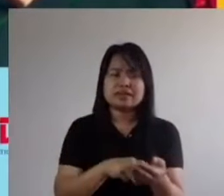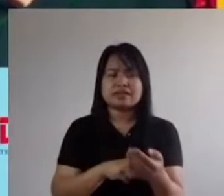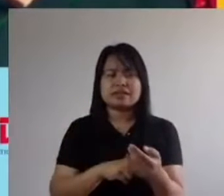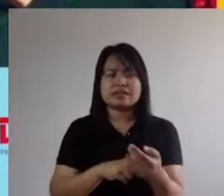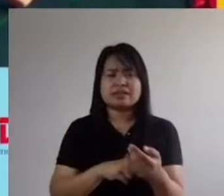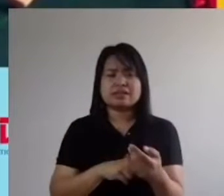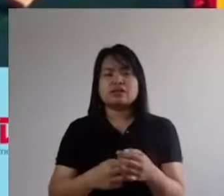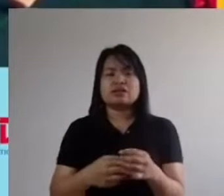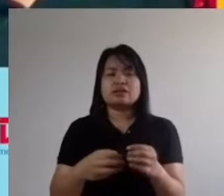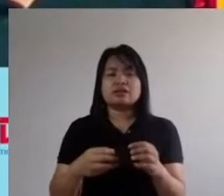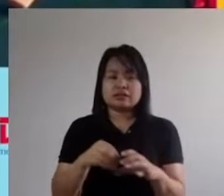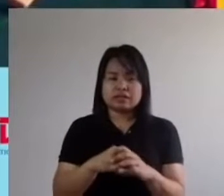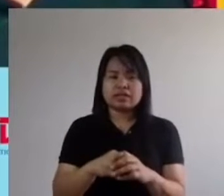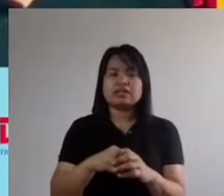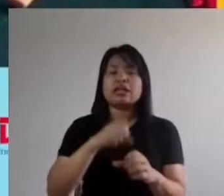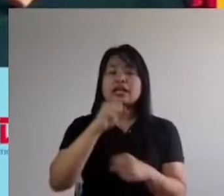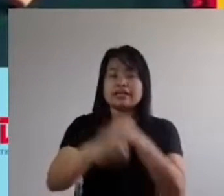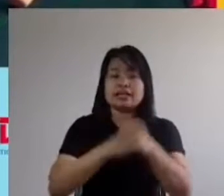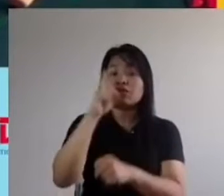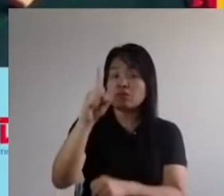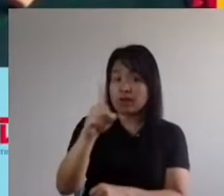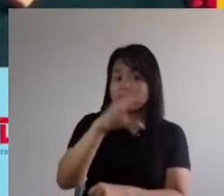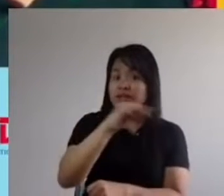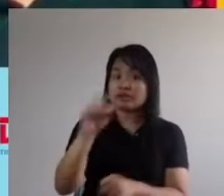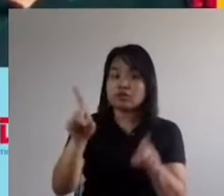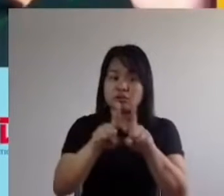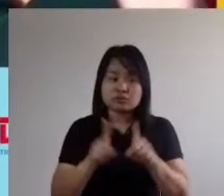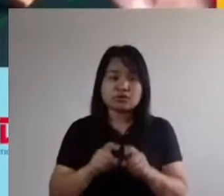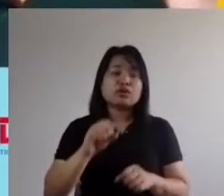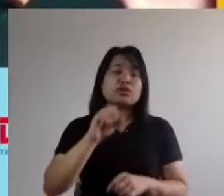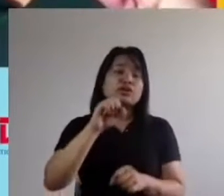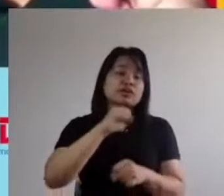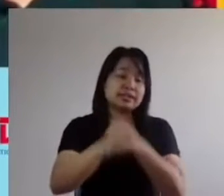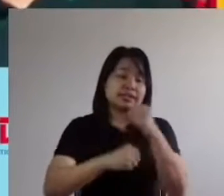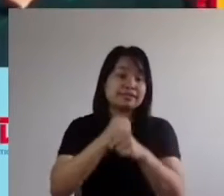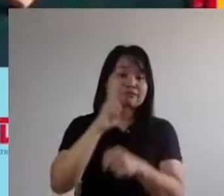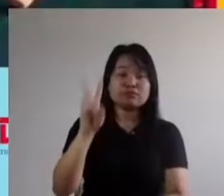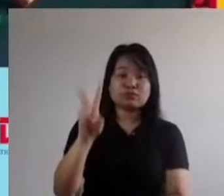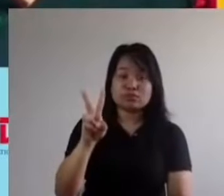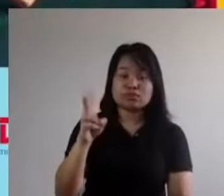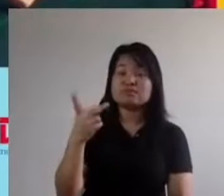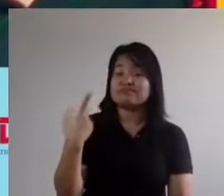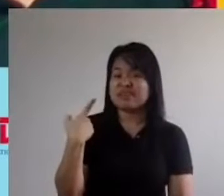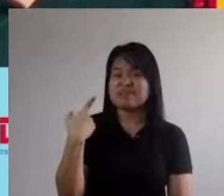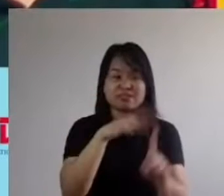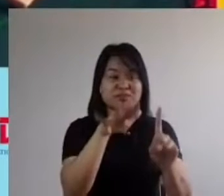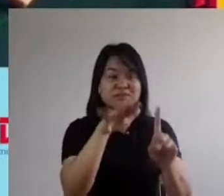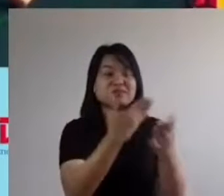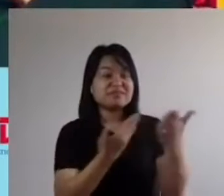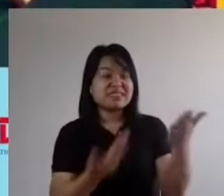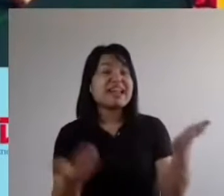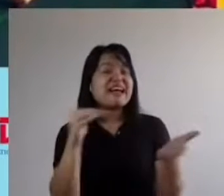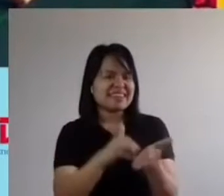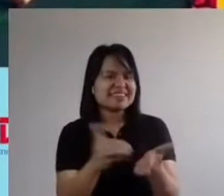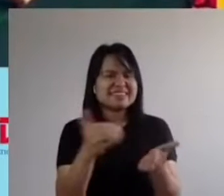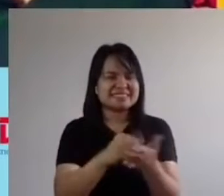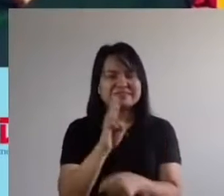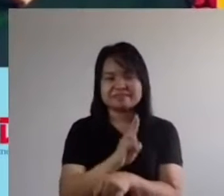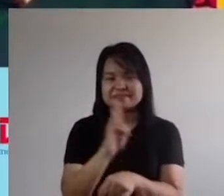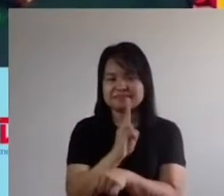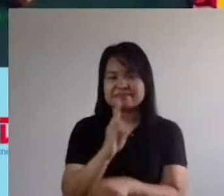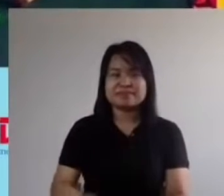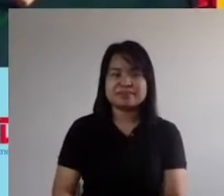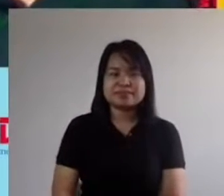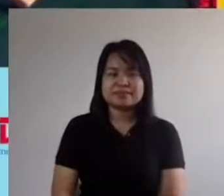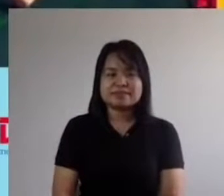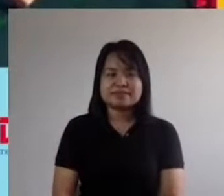and year 2. So yan po yung makikita nyo po na indicators with double asterisk. So moving on